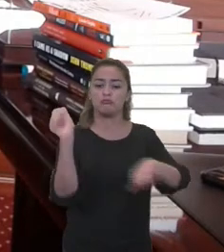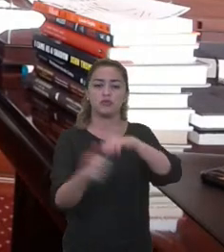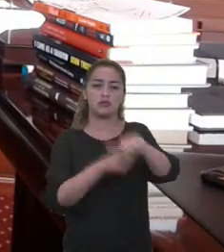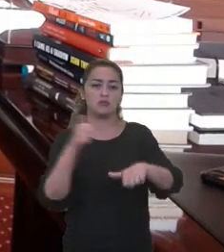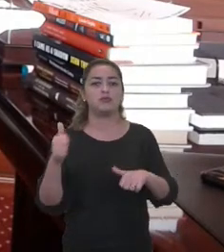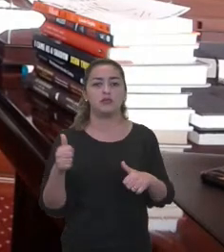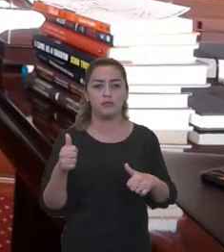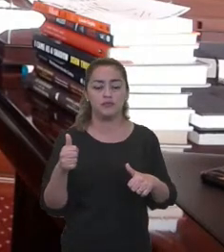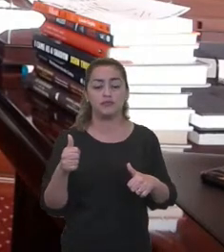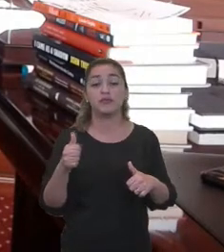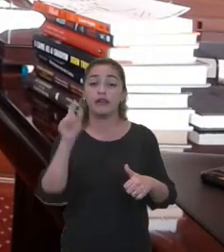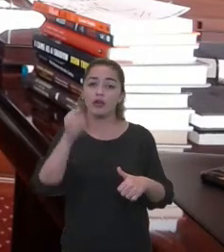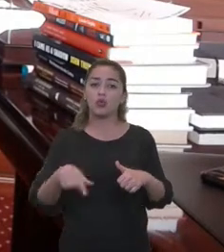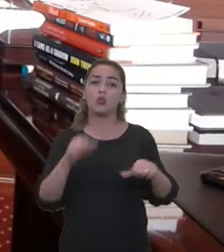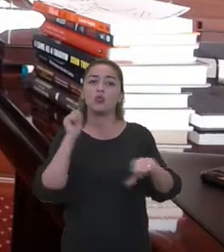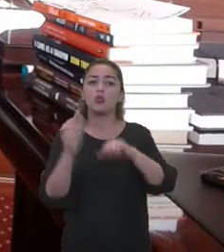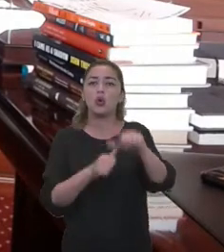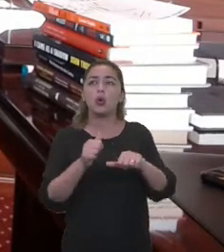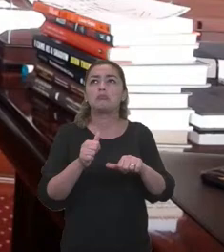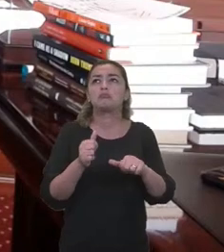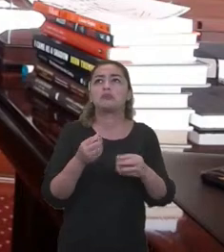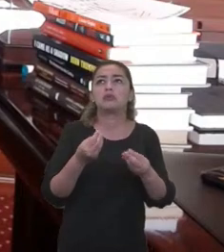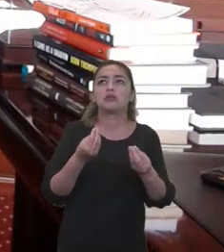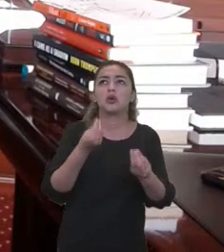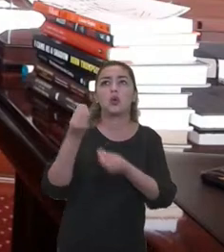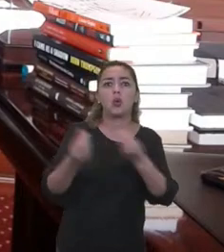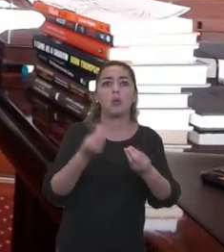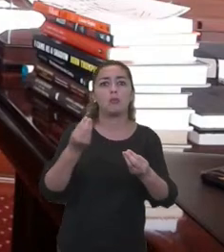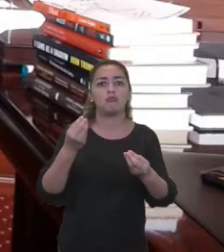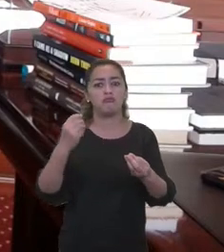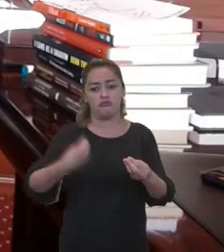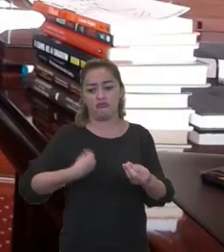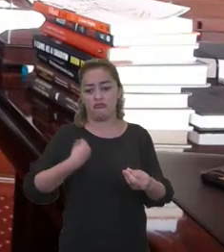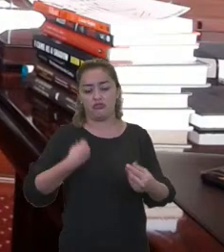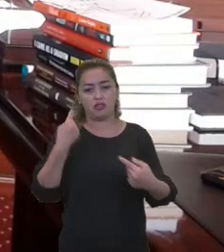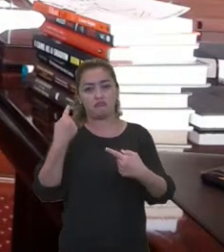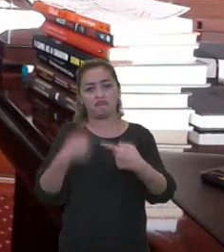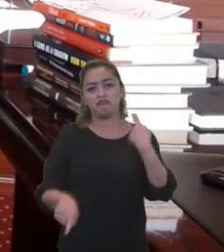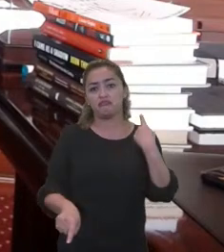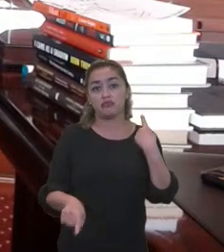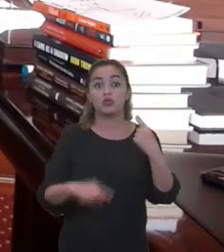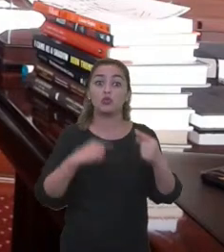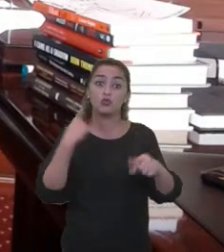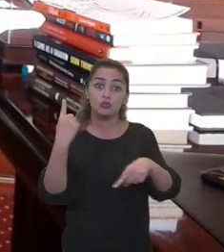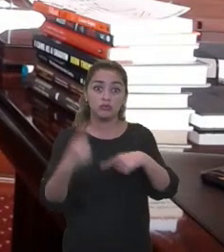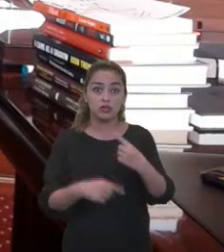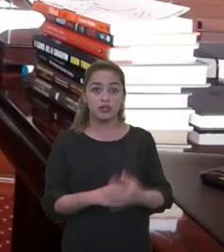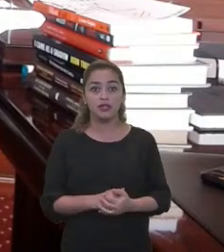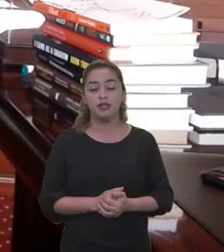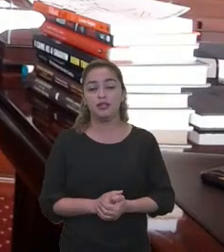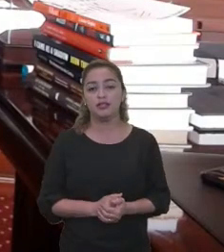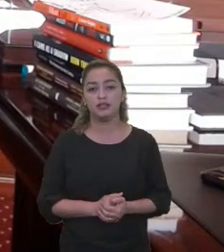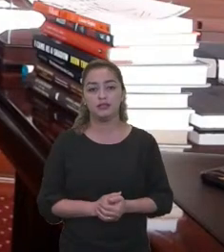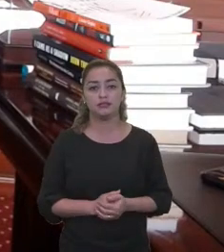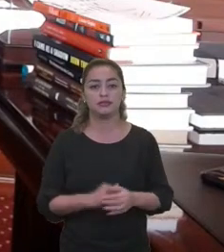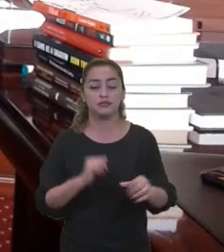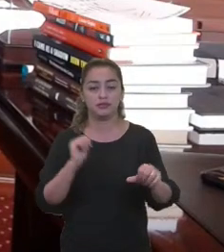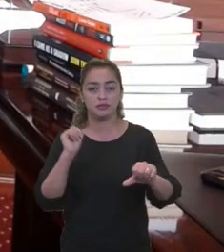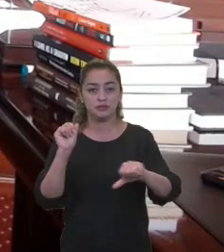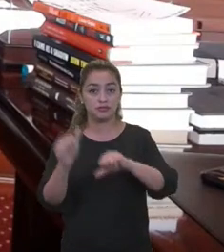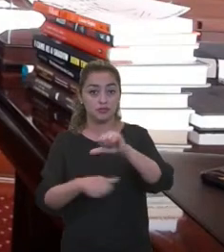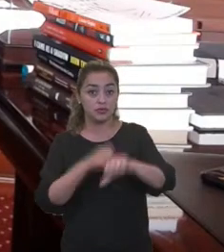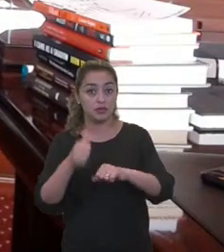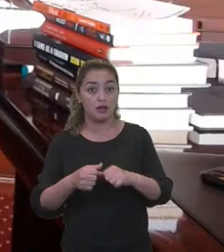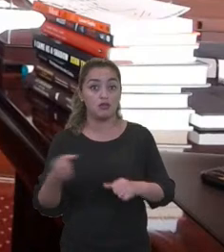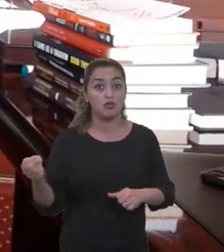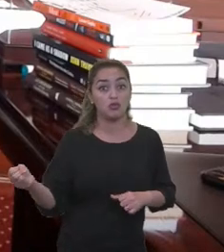of its life cycle in 2027, and so we need to build and construct a new stadium. No shortage of things for me to do here,